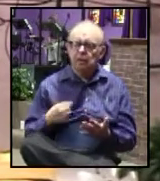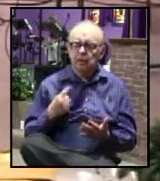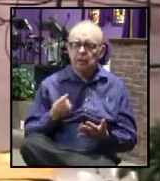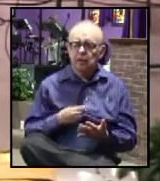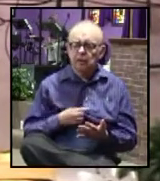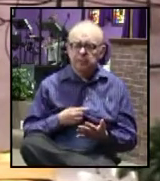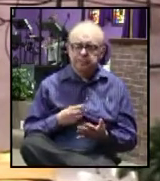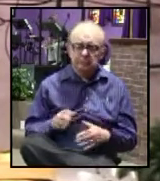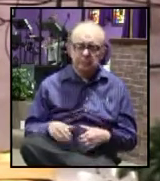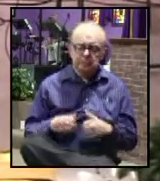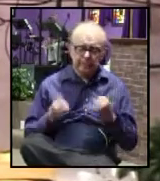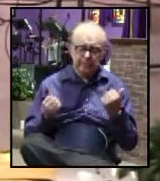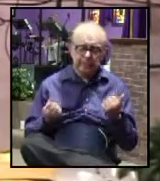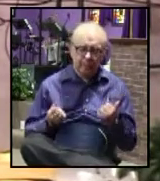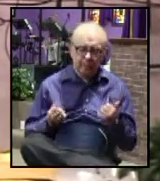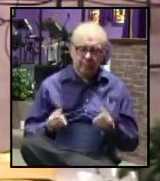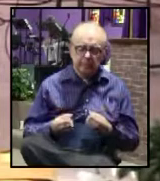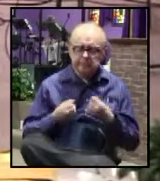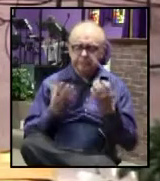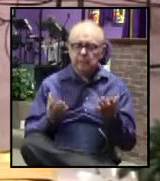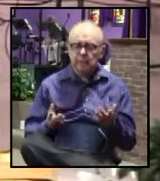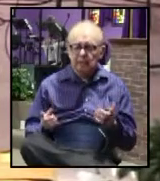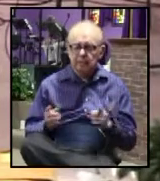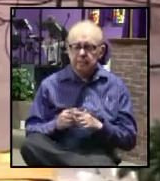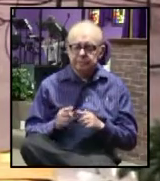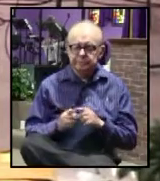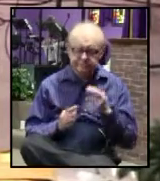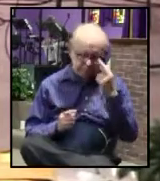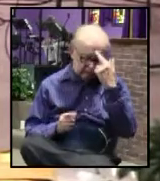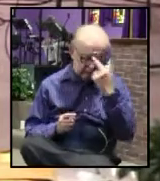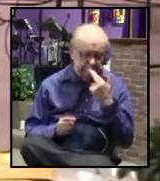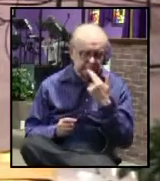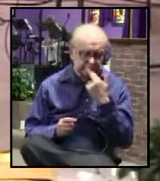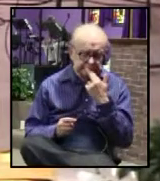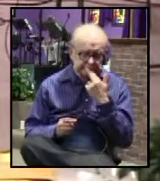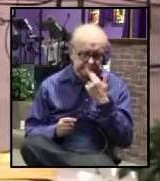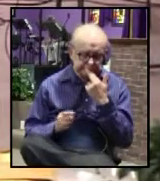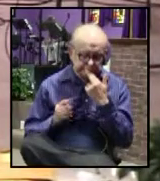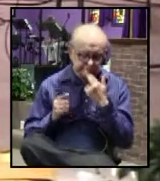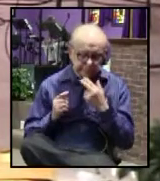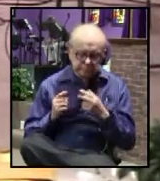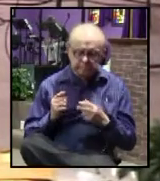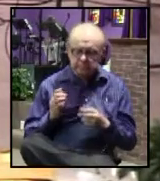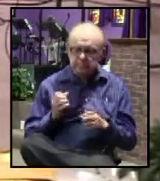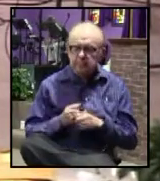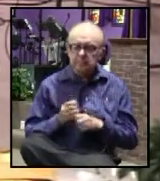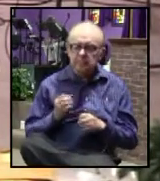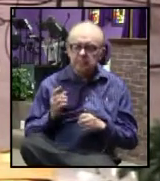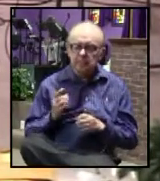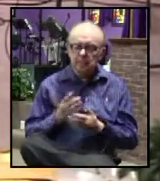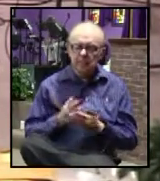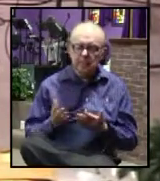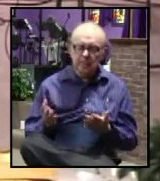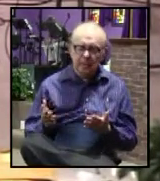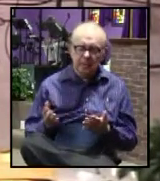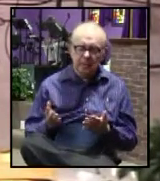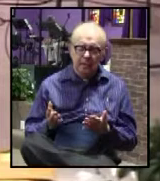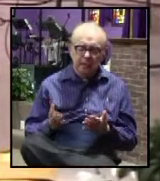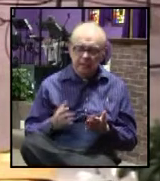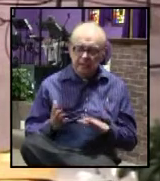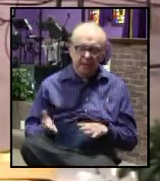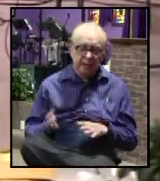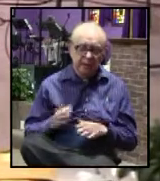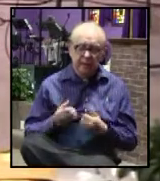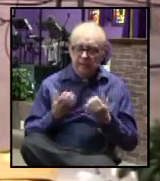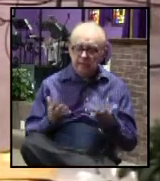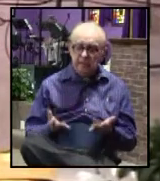We are living sacrifices, as it says in Romans. You catch that? There's something when a dead sacrifice. It's